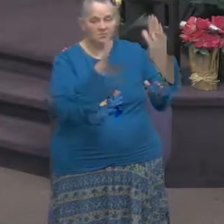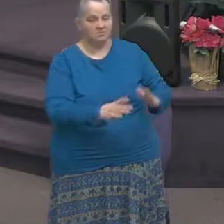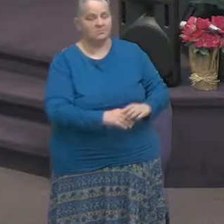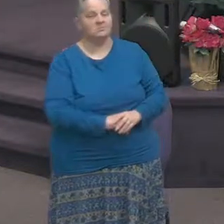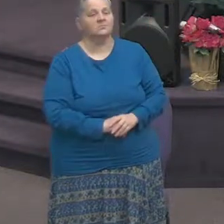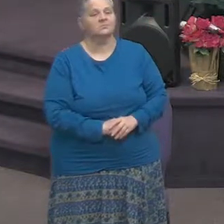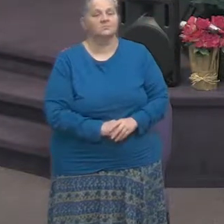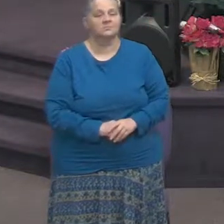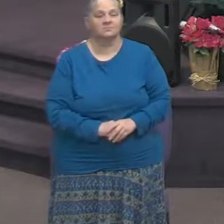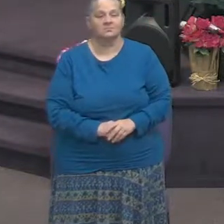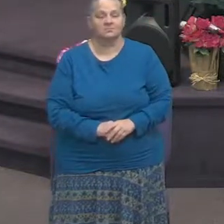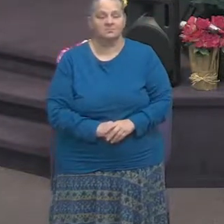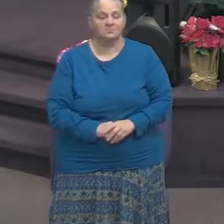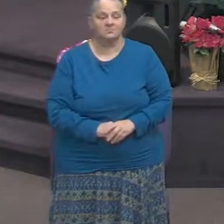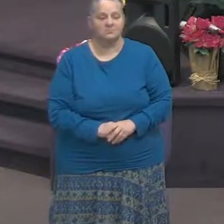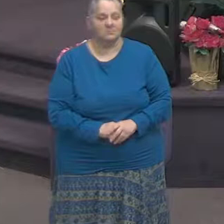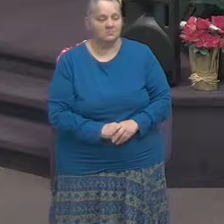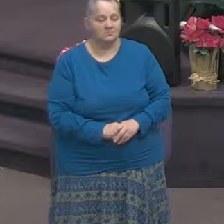Savior.